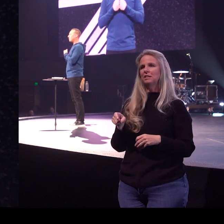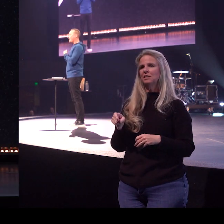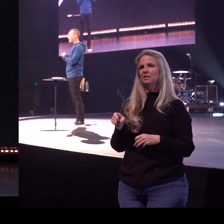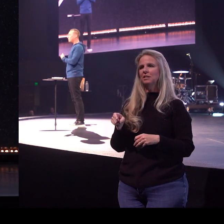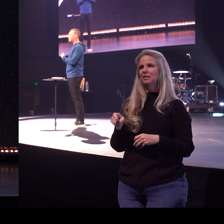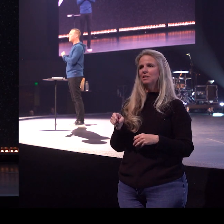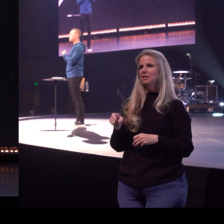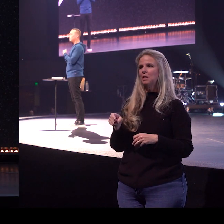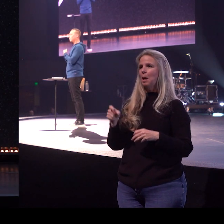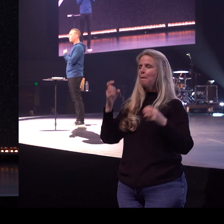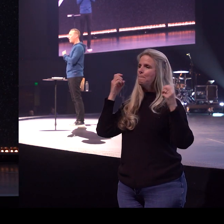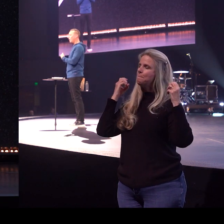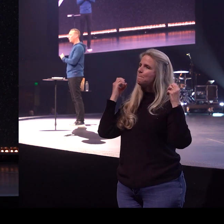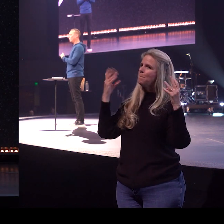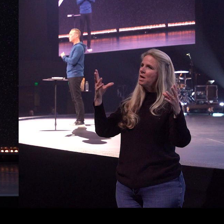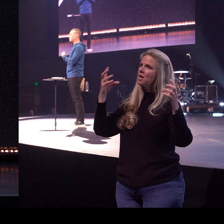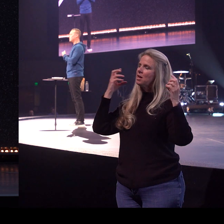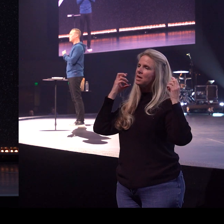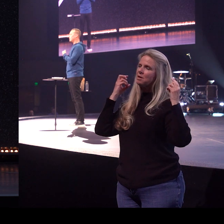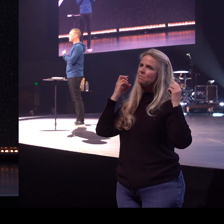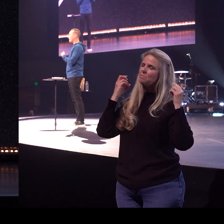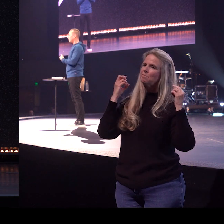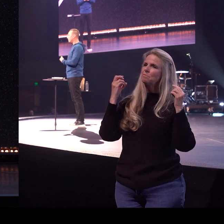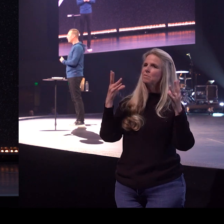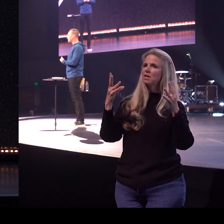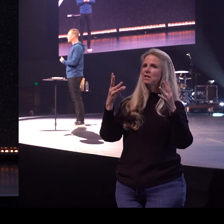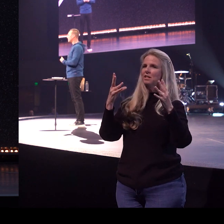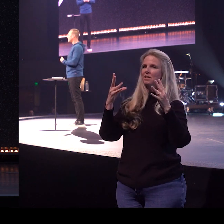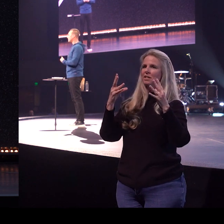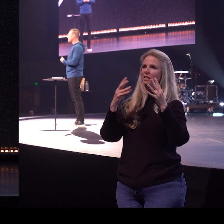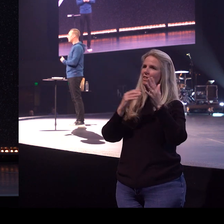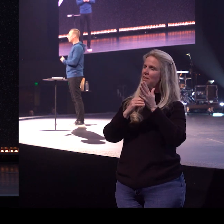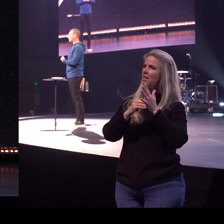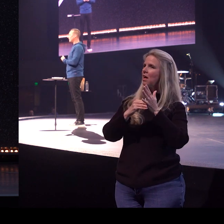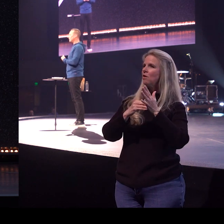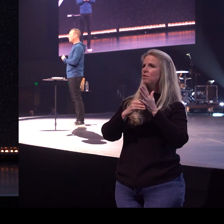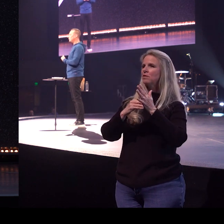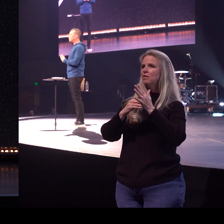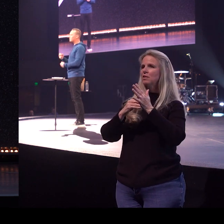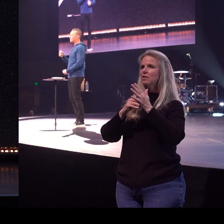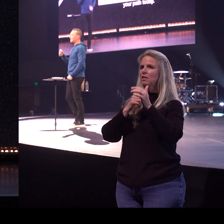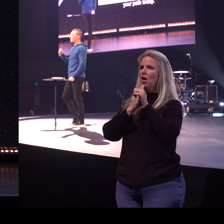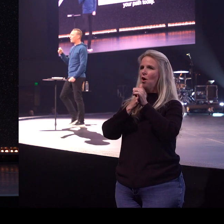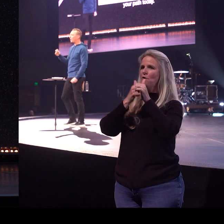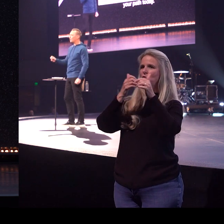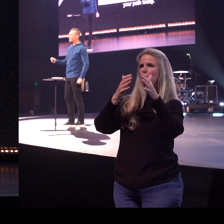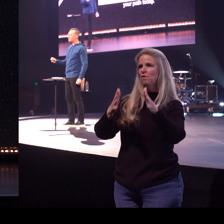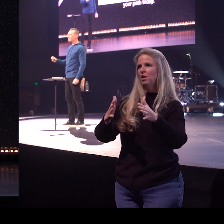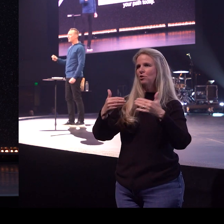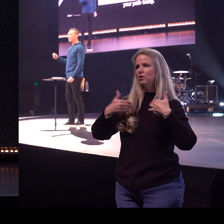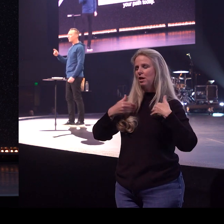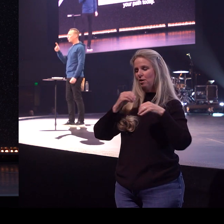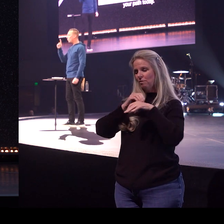need thousands of followers to have influence. You just need to have a heart for